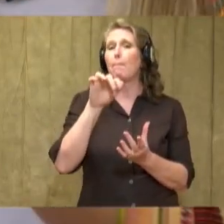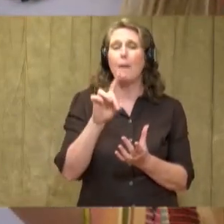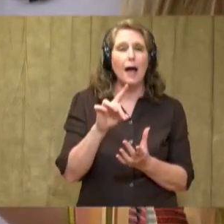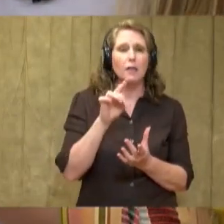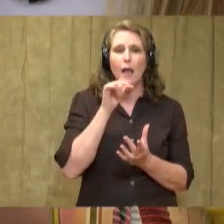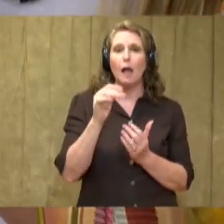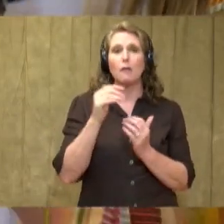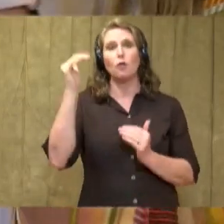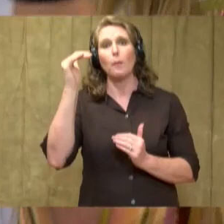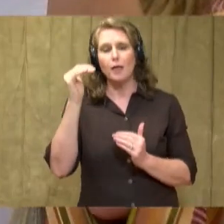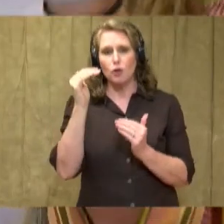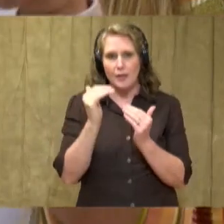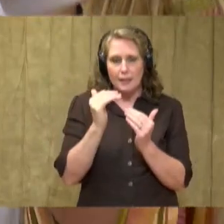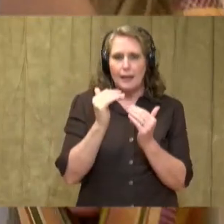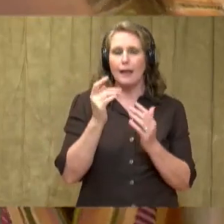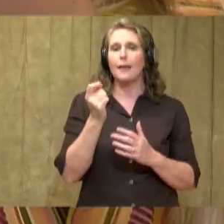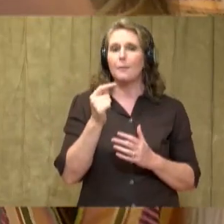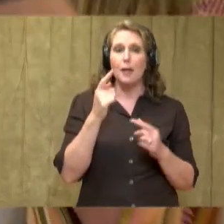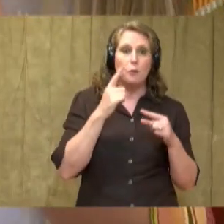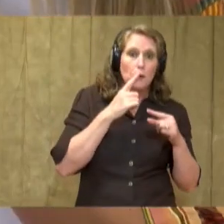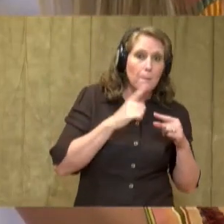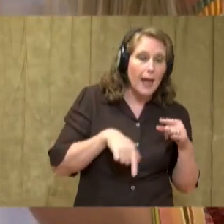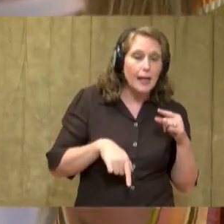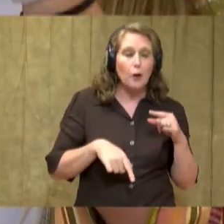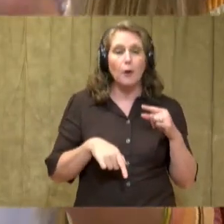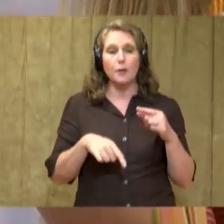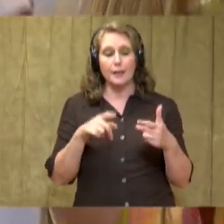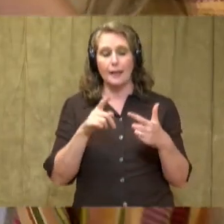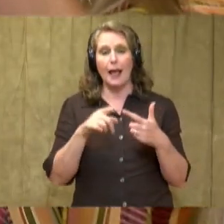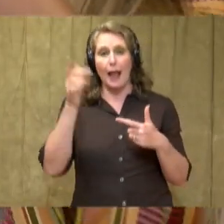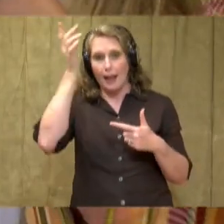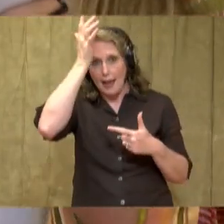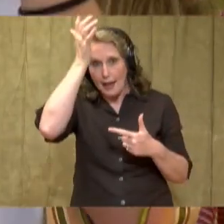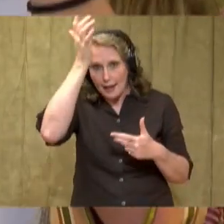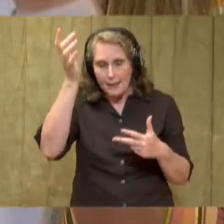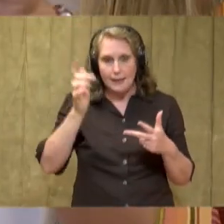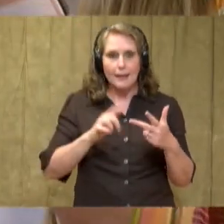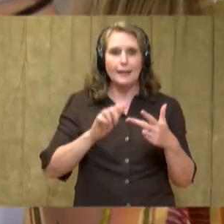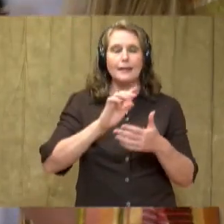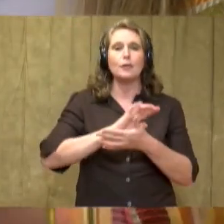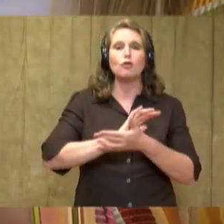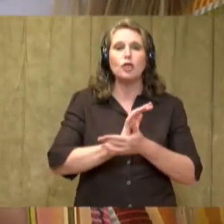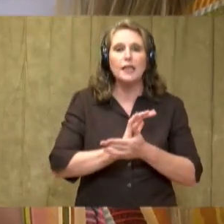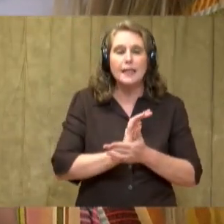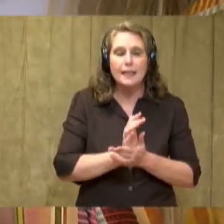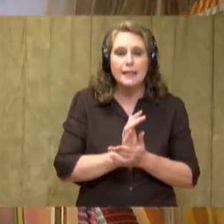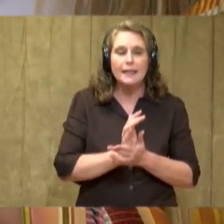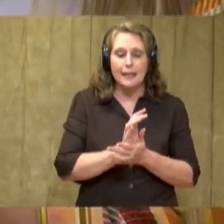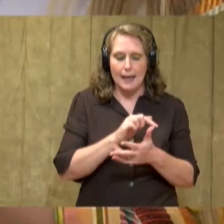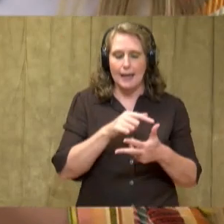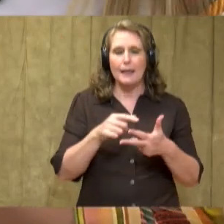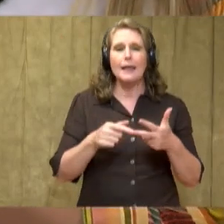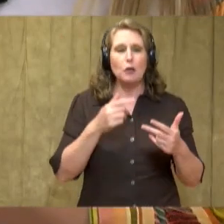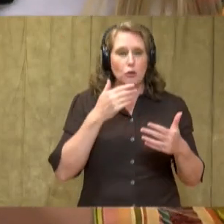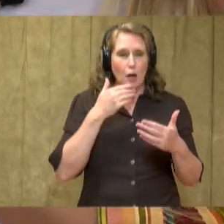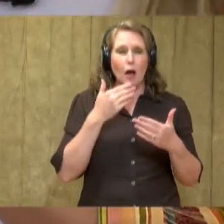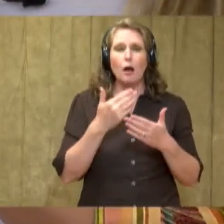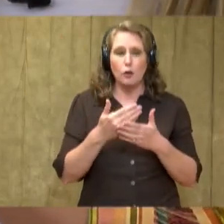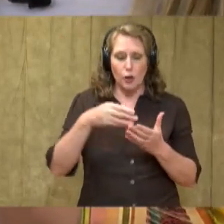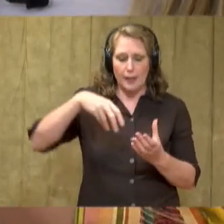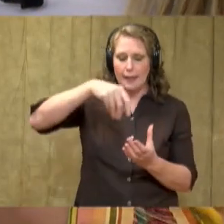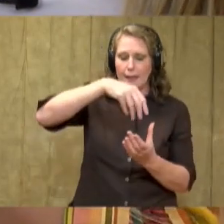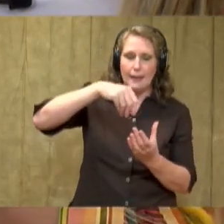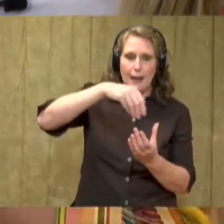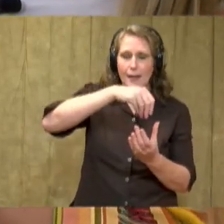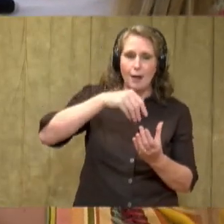the right amount. Tomatoes, lettuce, cheese. These are all good